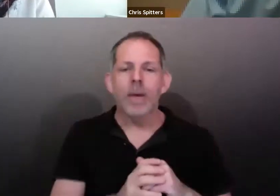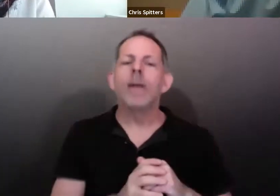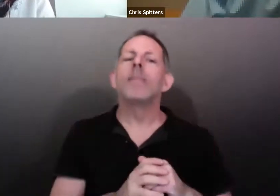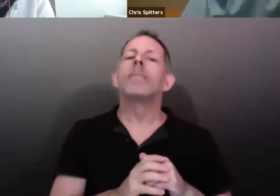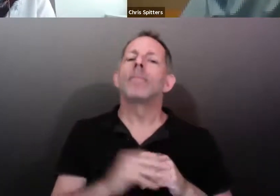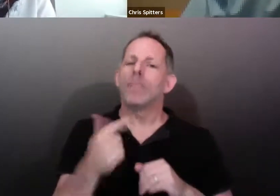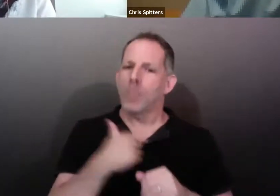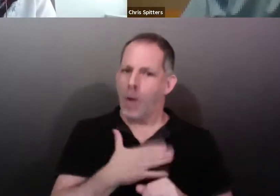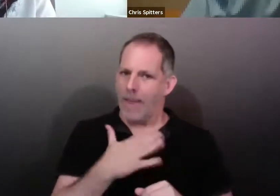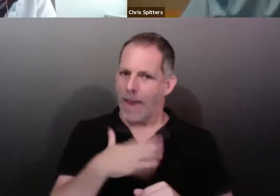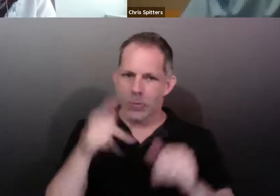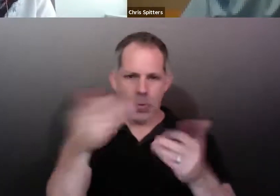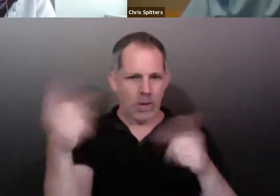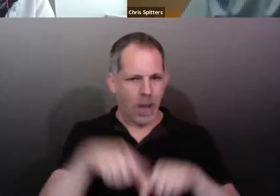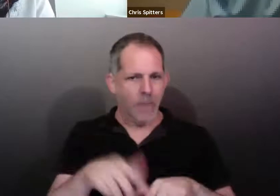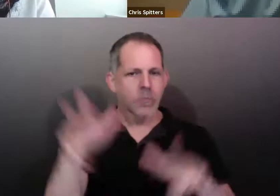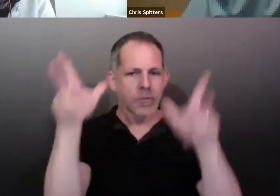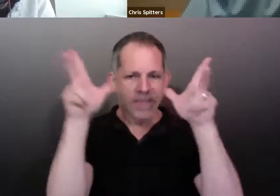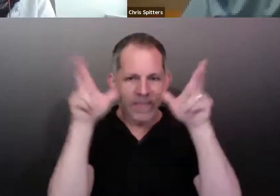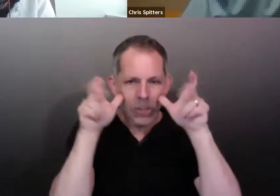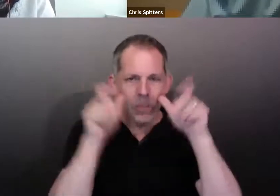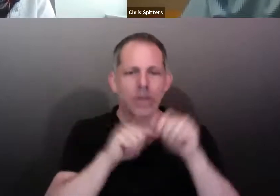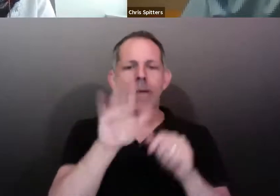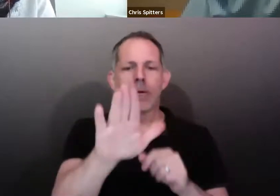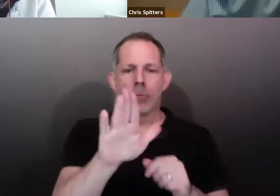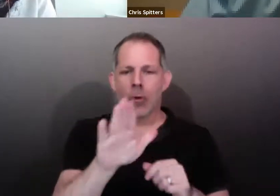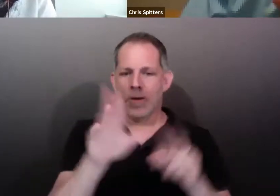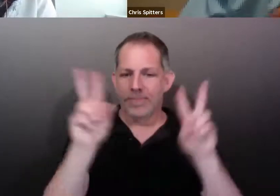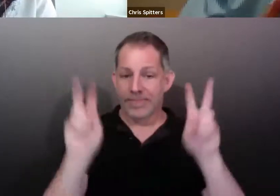literature, that a substantial proportion of people do have,